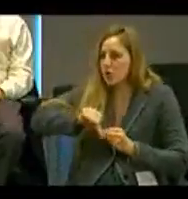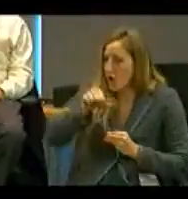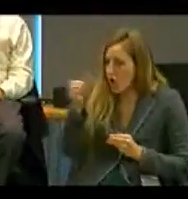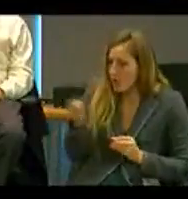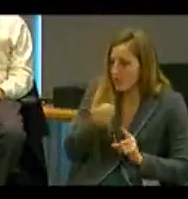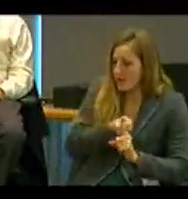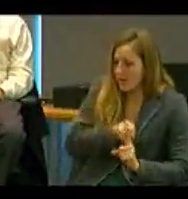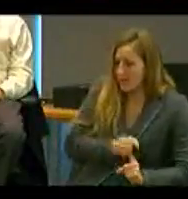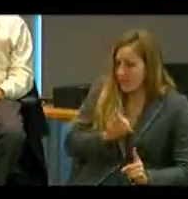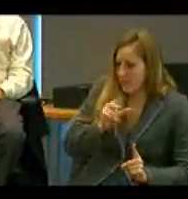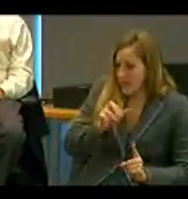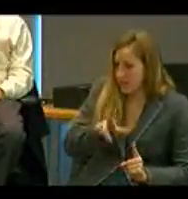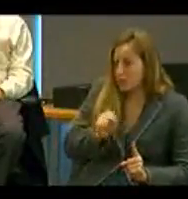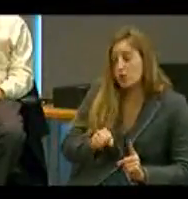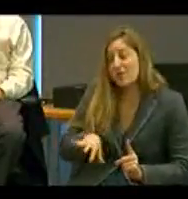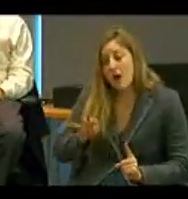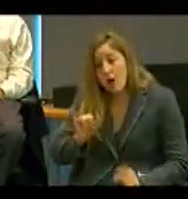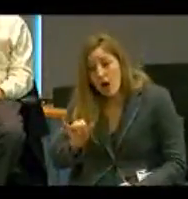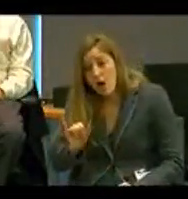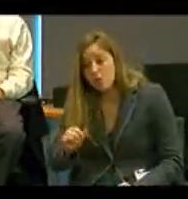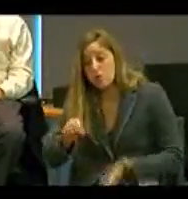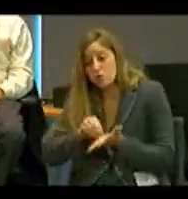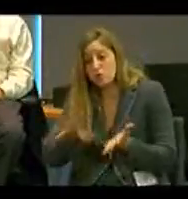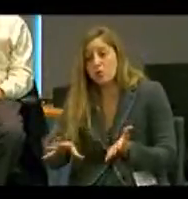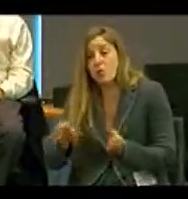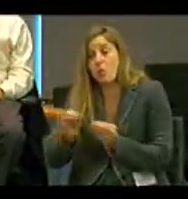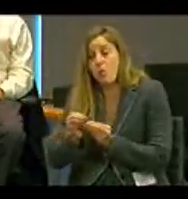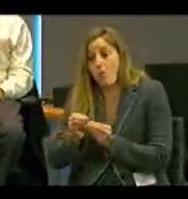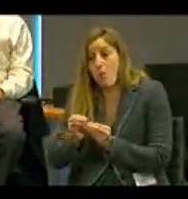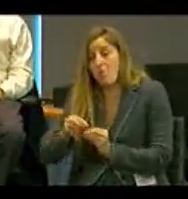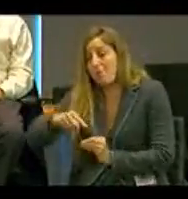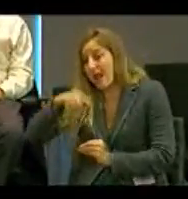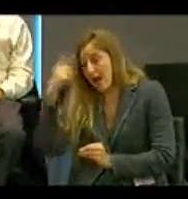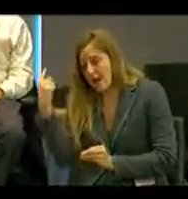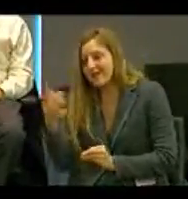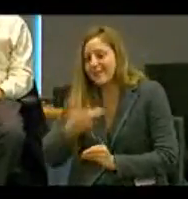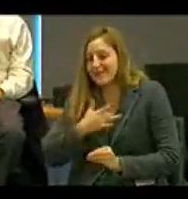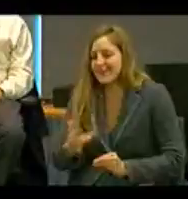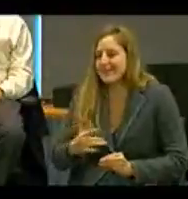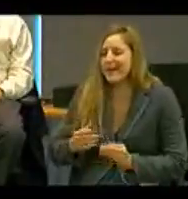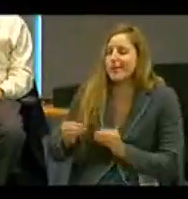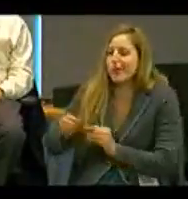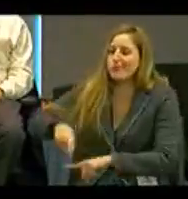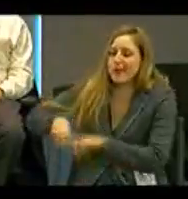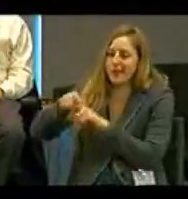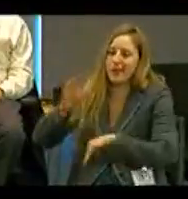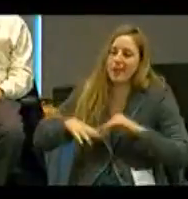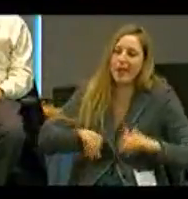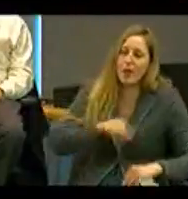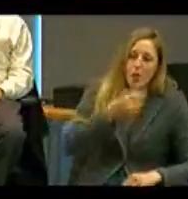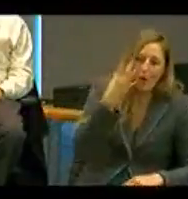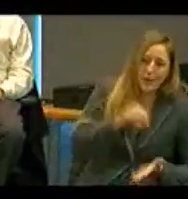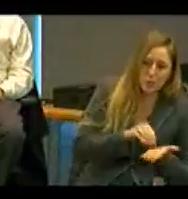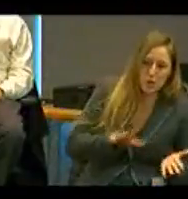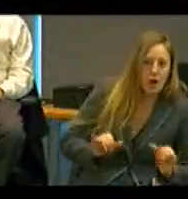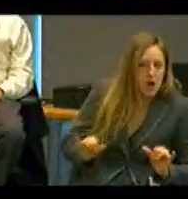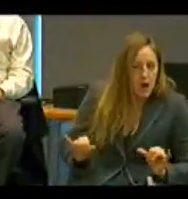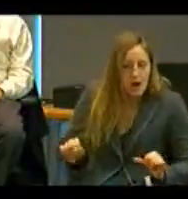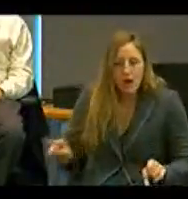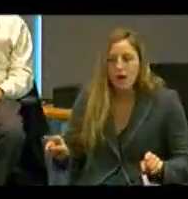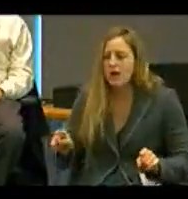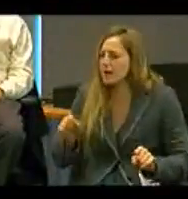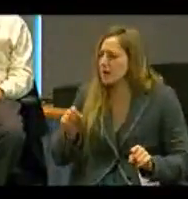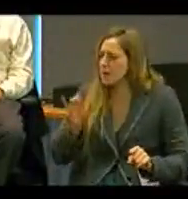are Black are more likely to be suspended compared to otherwise similar children who are white. But we don't find that that extends